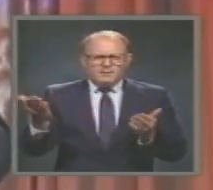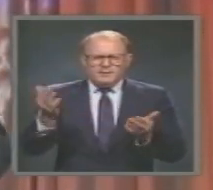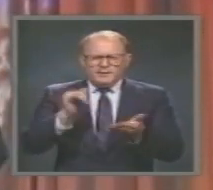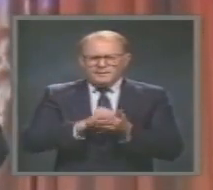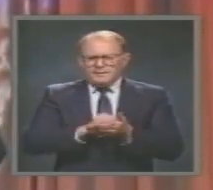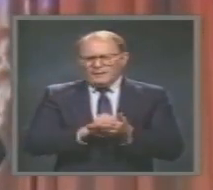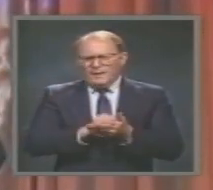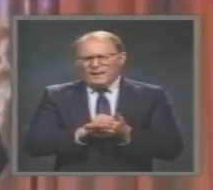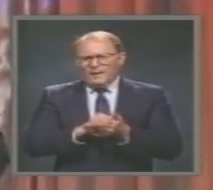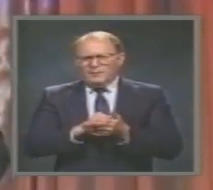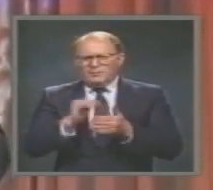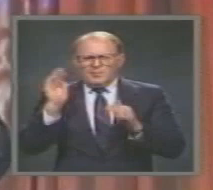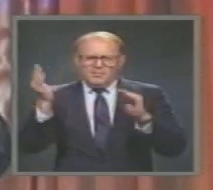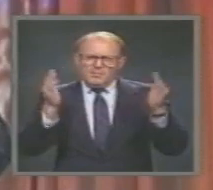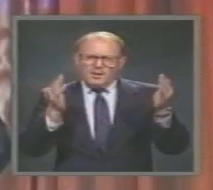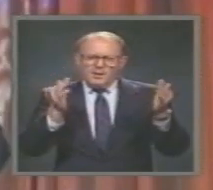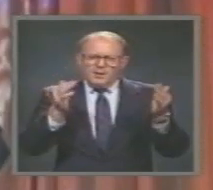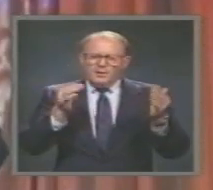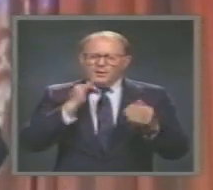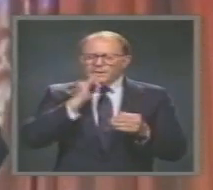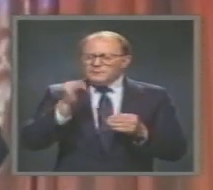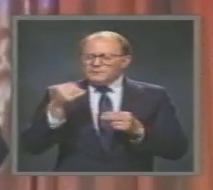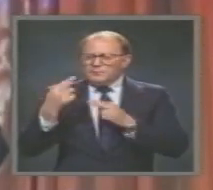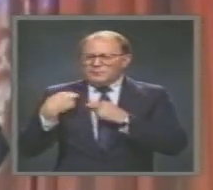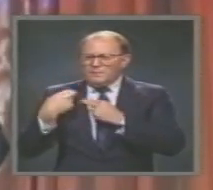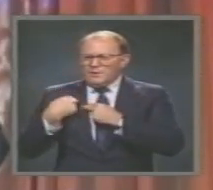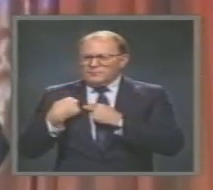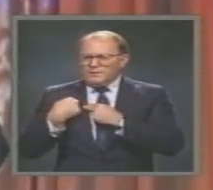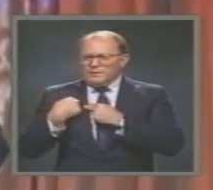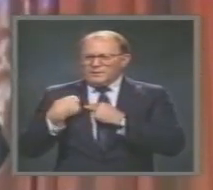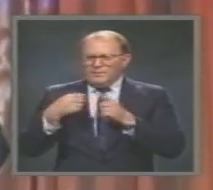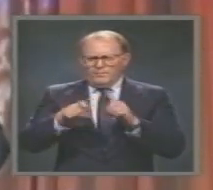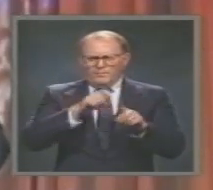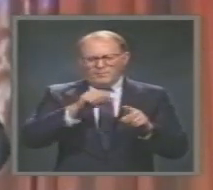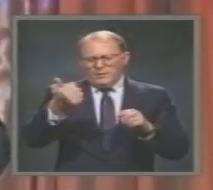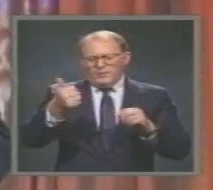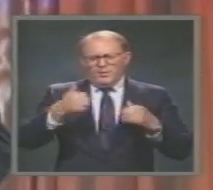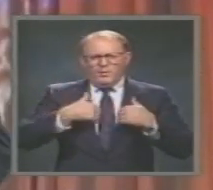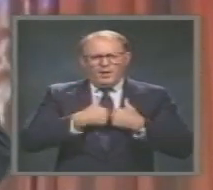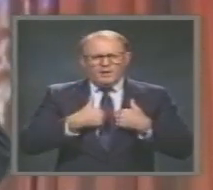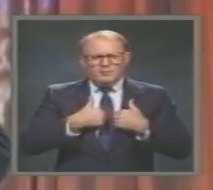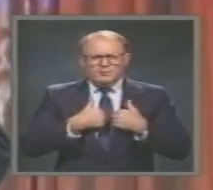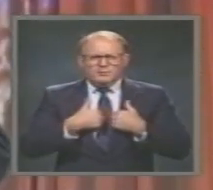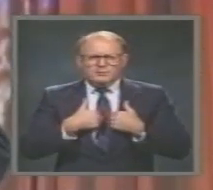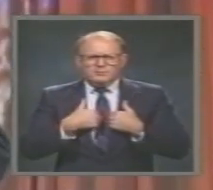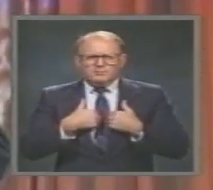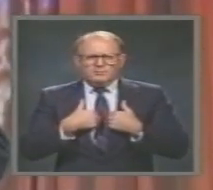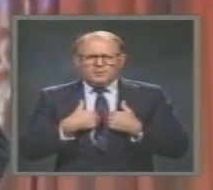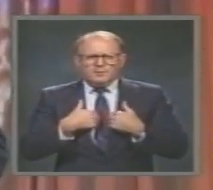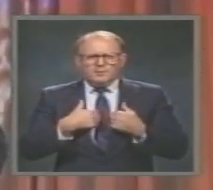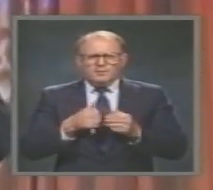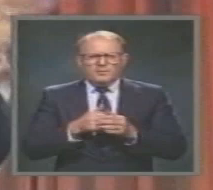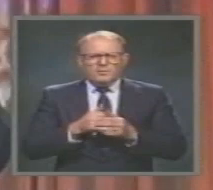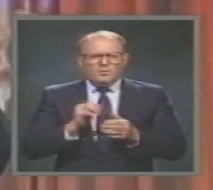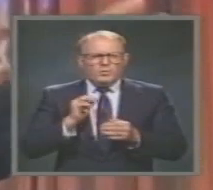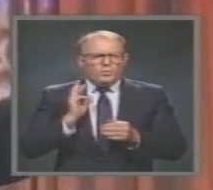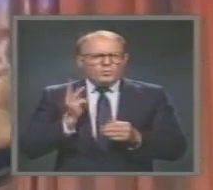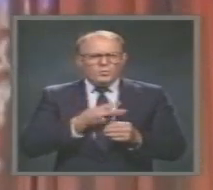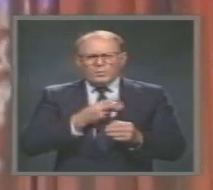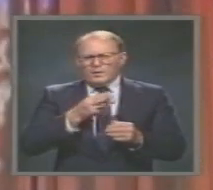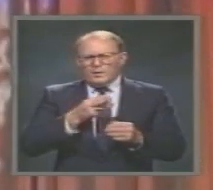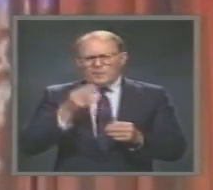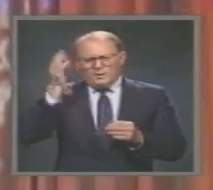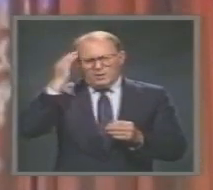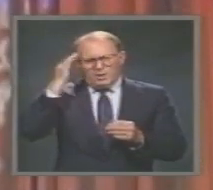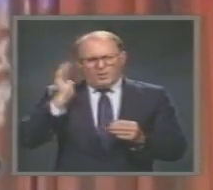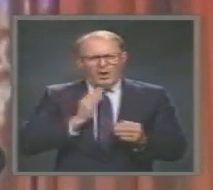distinguishes human beings from the animals are responsibility, morality, and accountability. We don't expect these things